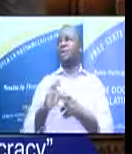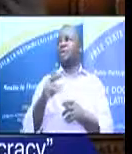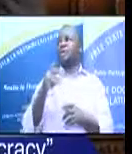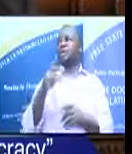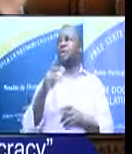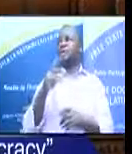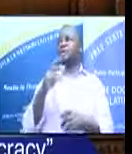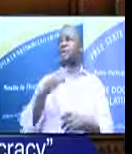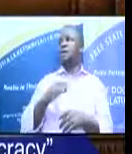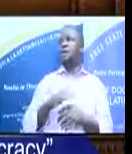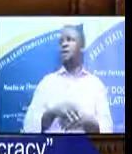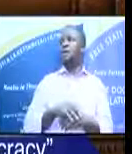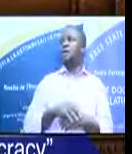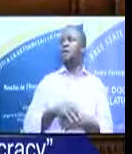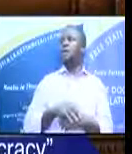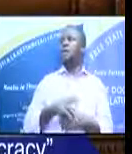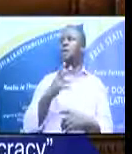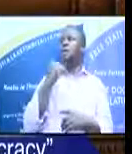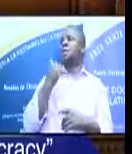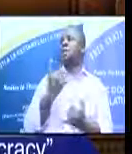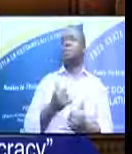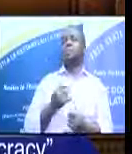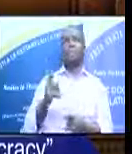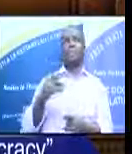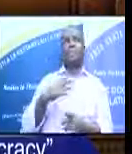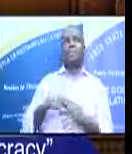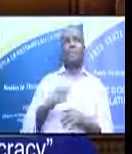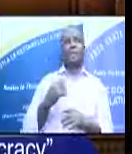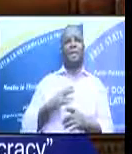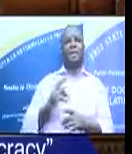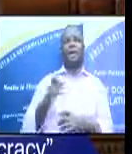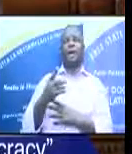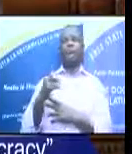Khakha, please take a seat. Do you want to leave the House?